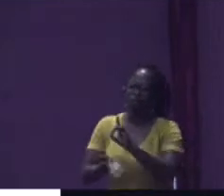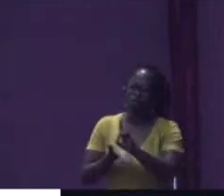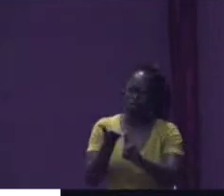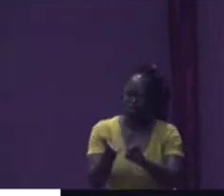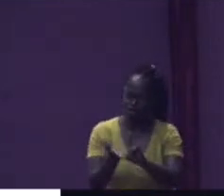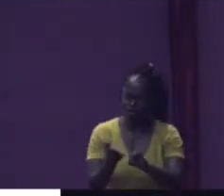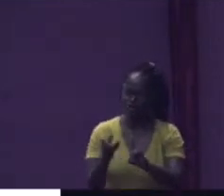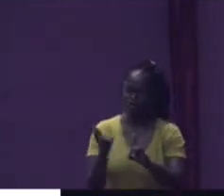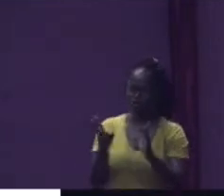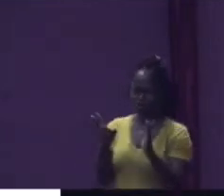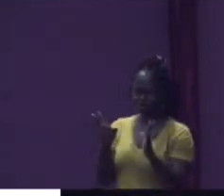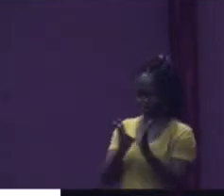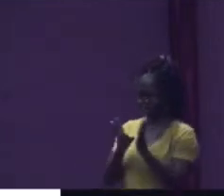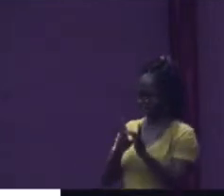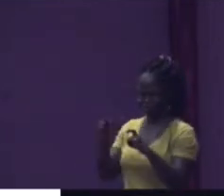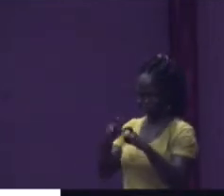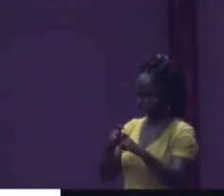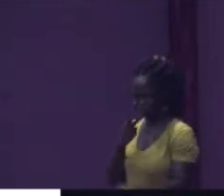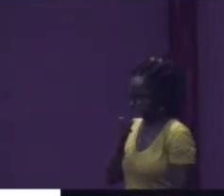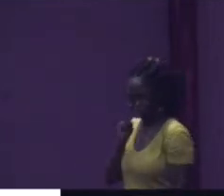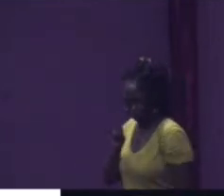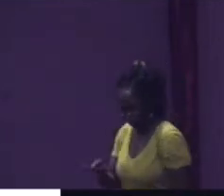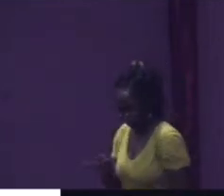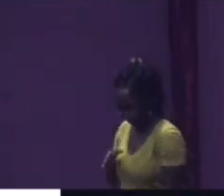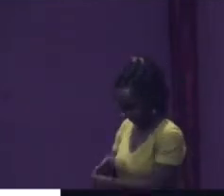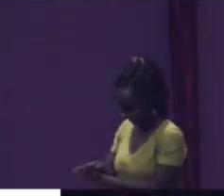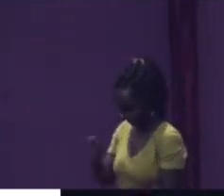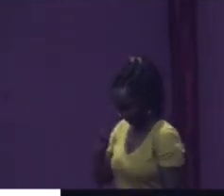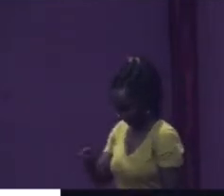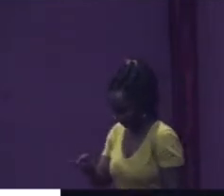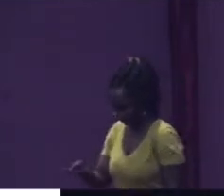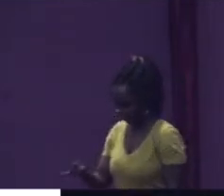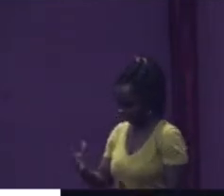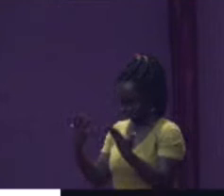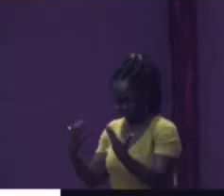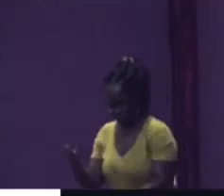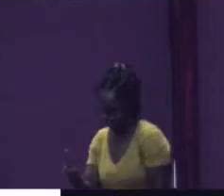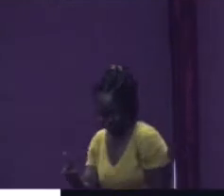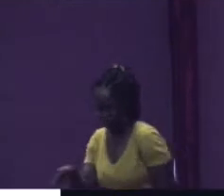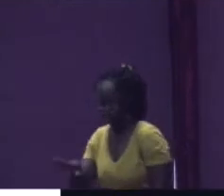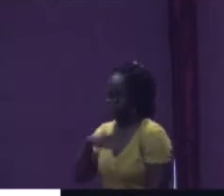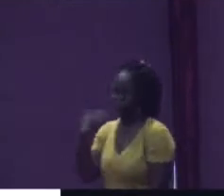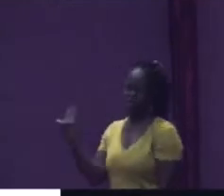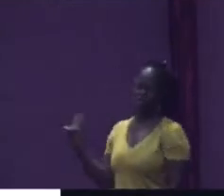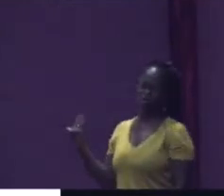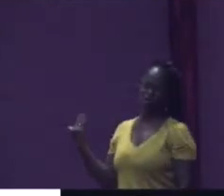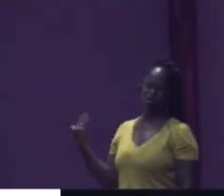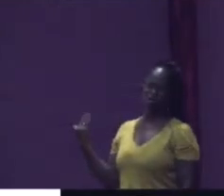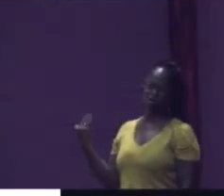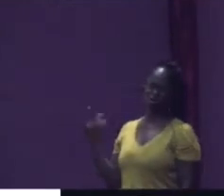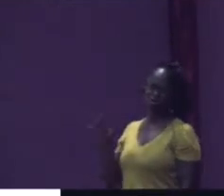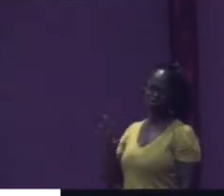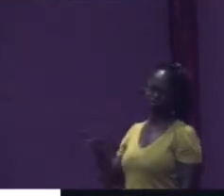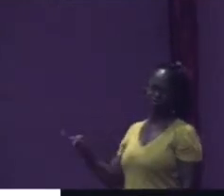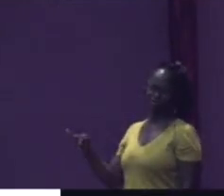die. So now Syriaca did not go through